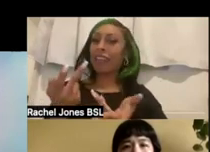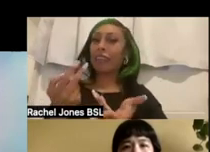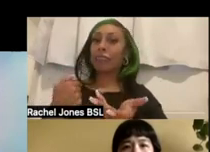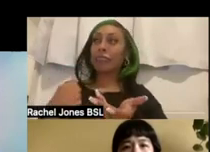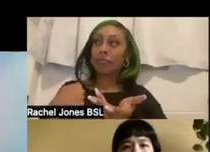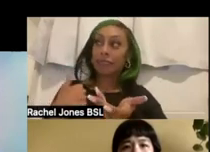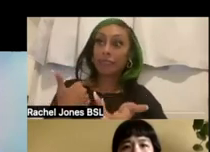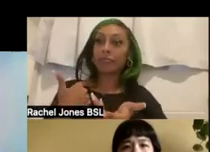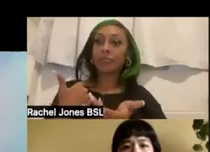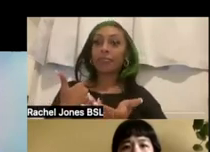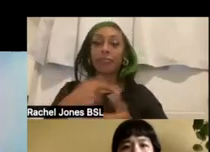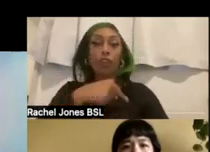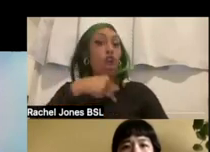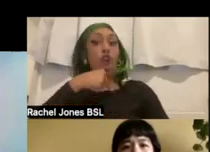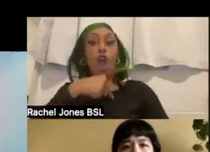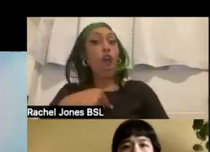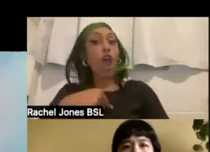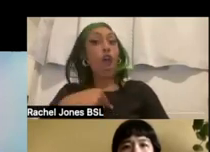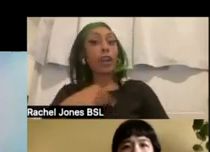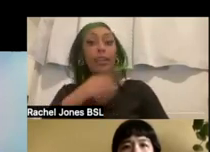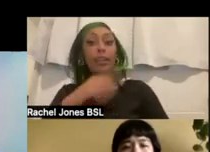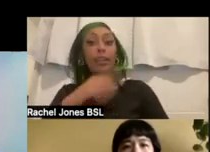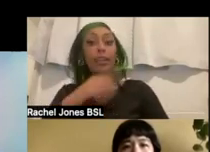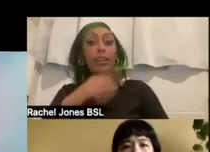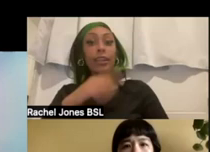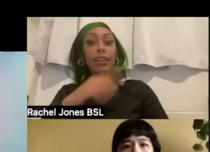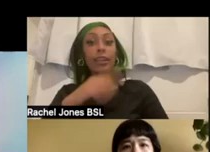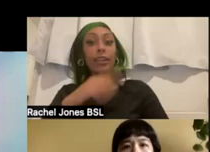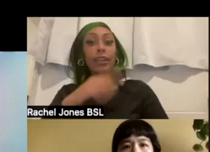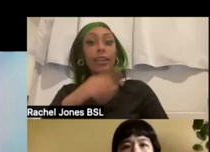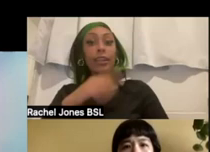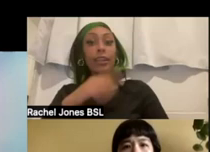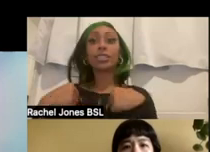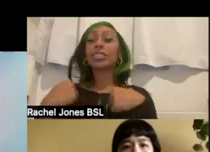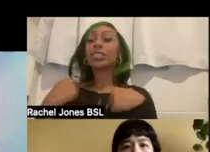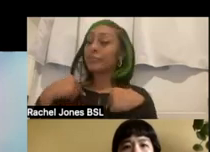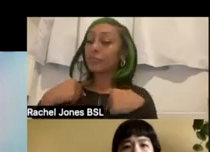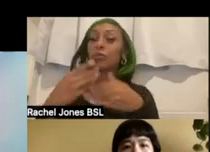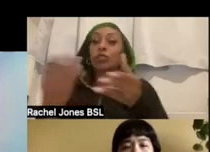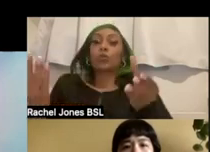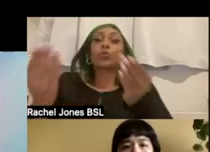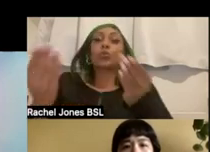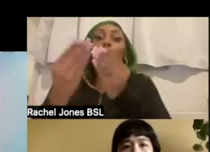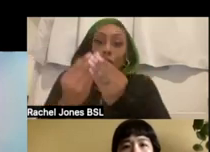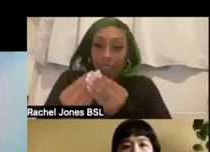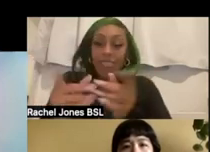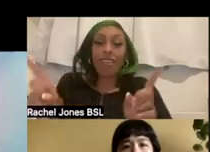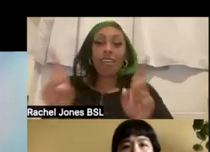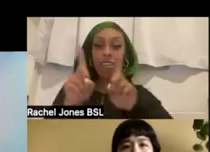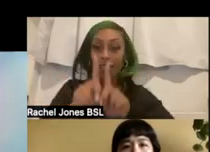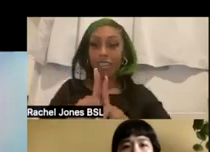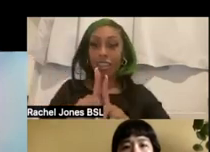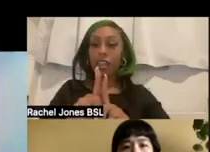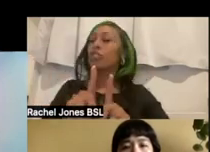So I say, we are doing this together. We will try to make noise and we will try to get our